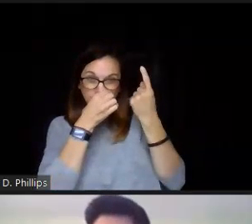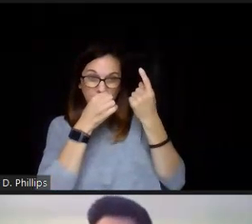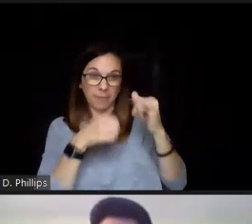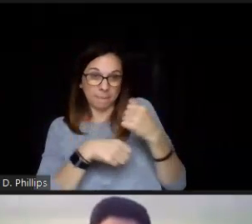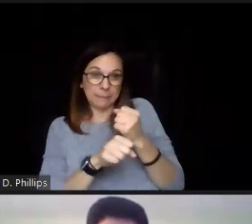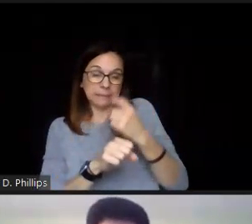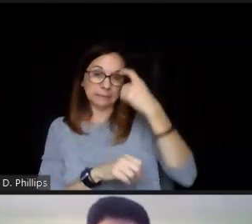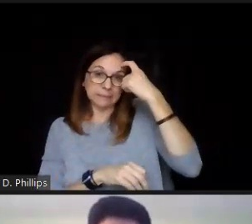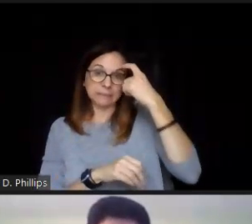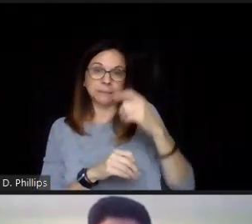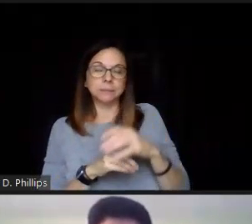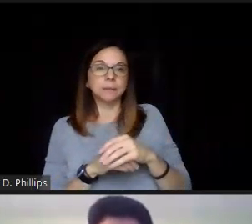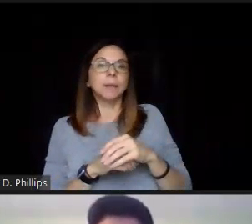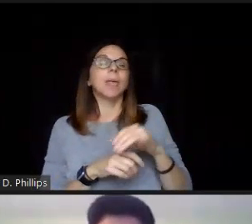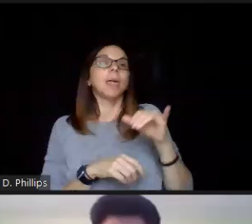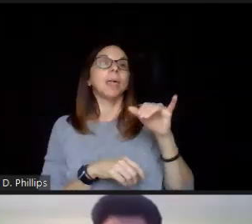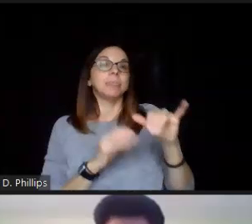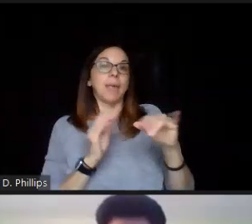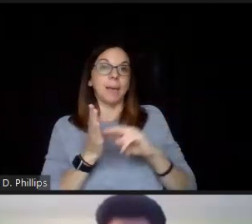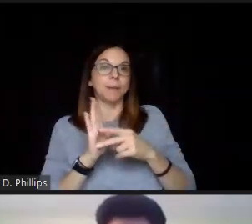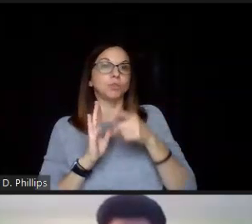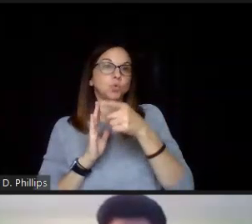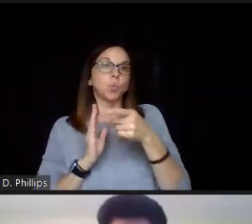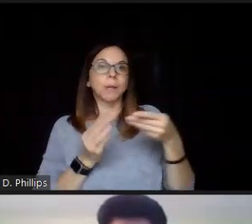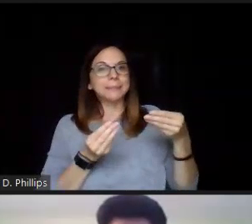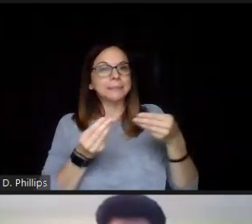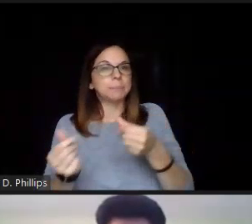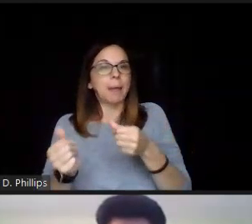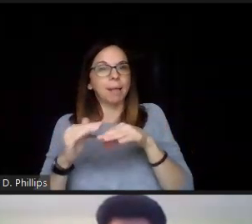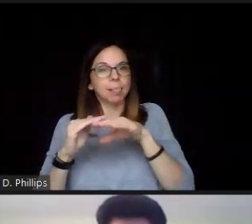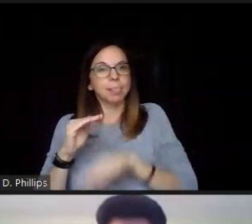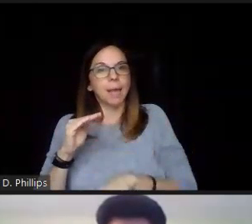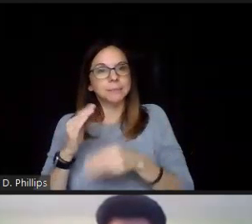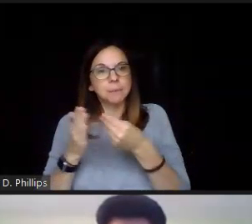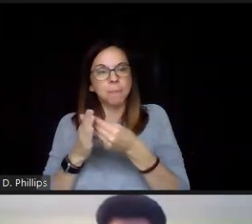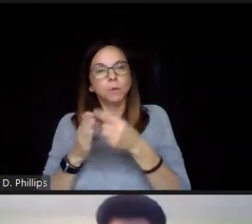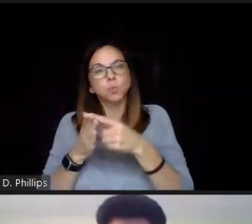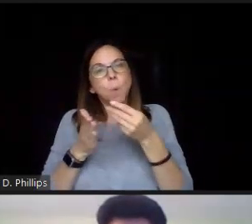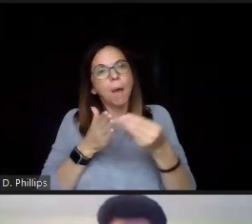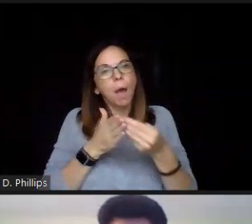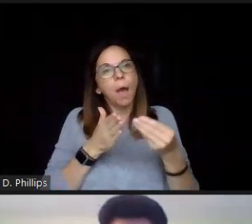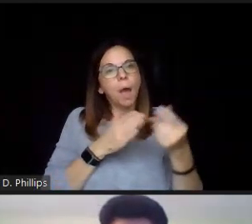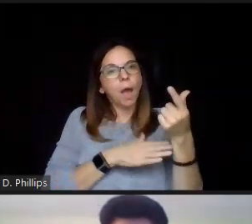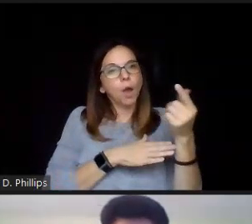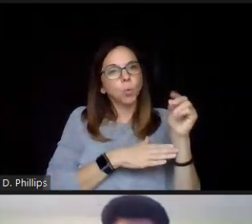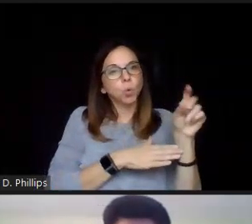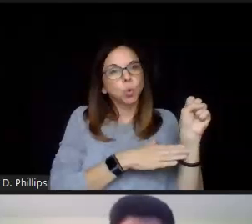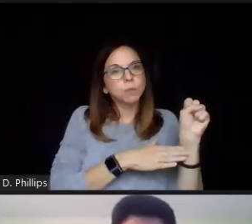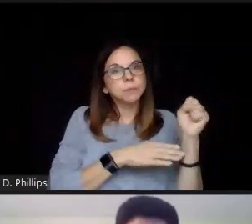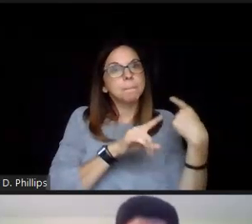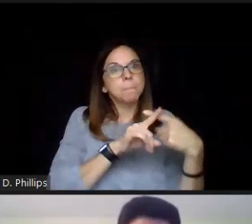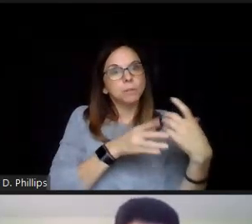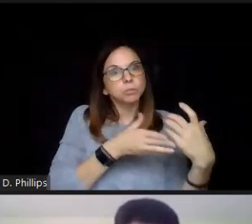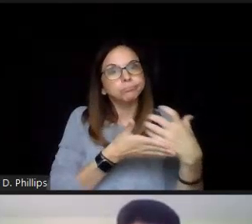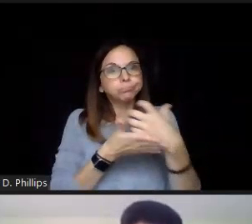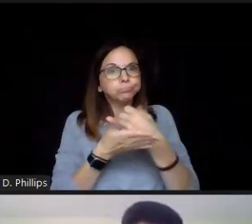sense? Because that way you're spending less to buy goods and you're making more money